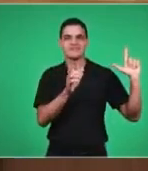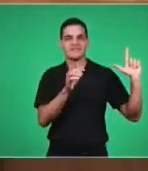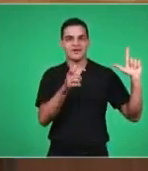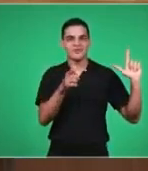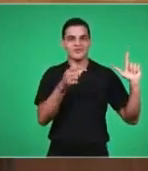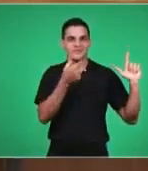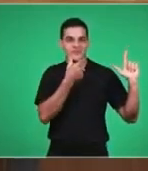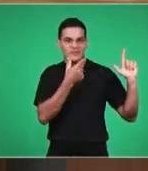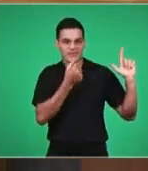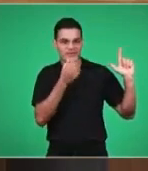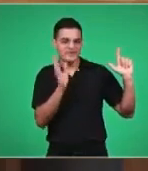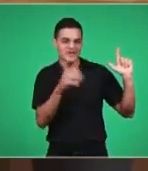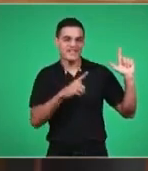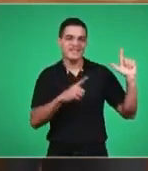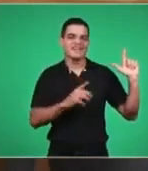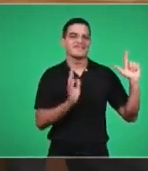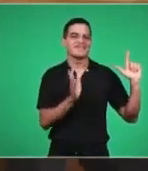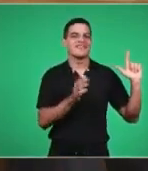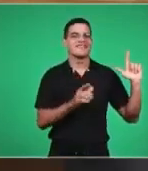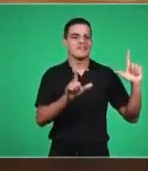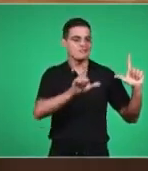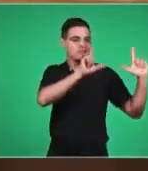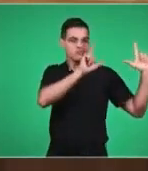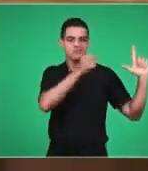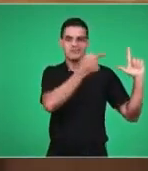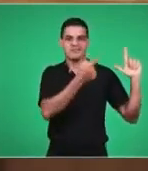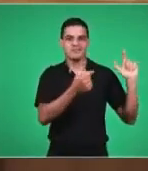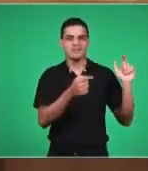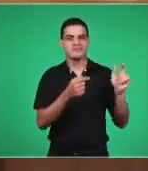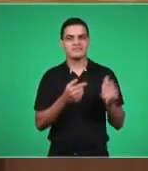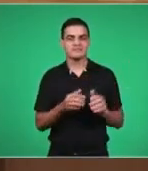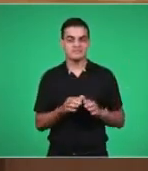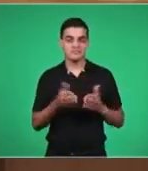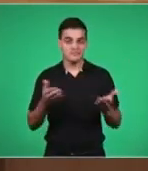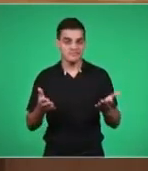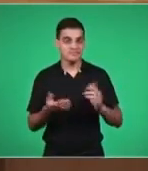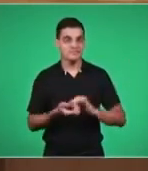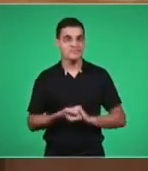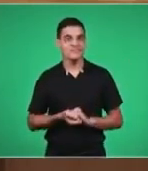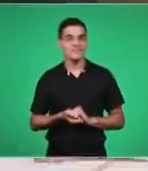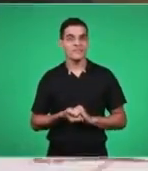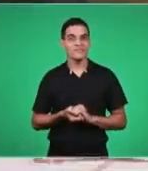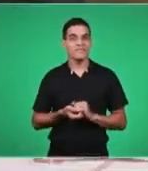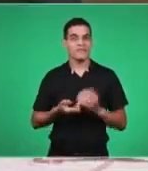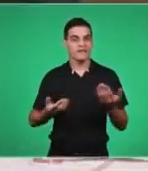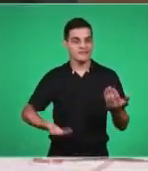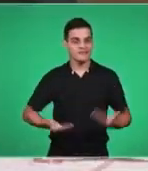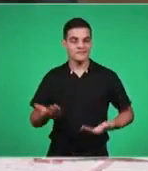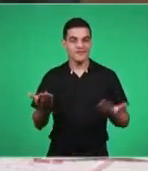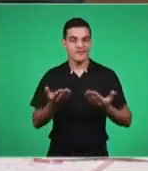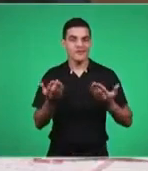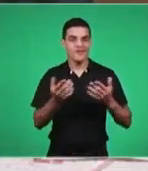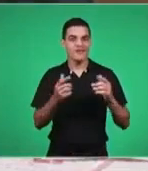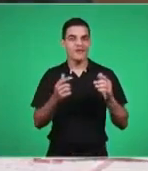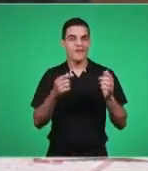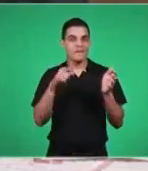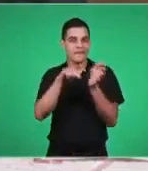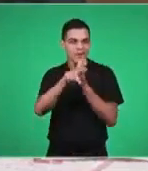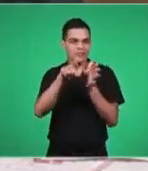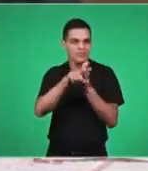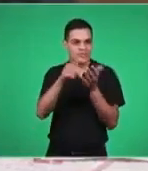All right, are we ready? All right, Jusson. All right, brethren, the question.